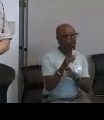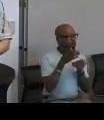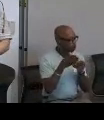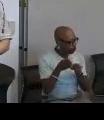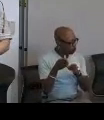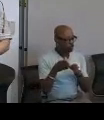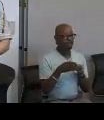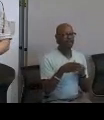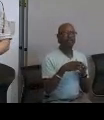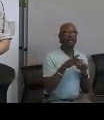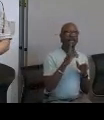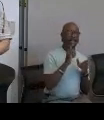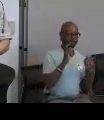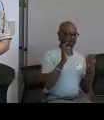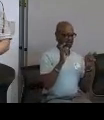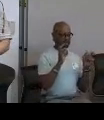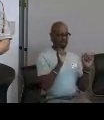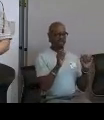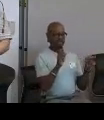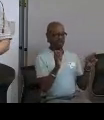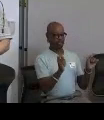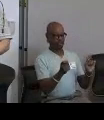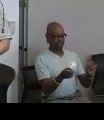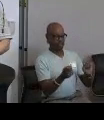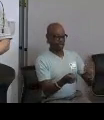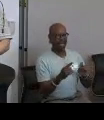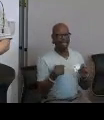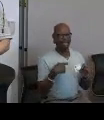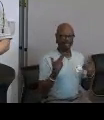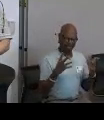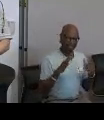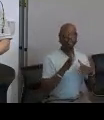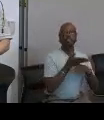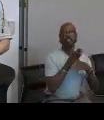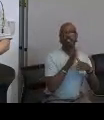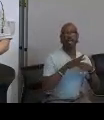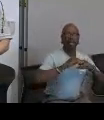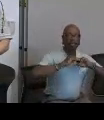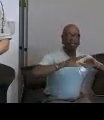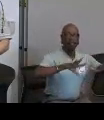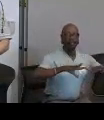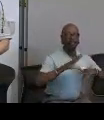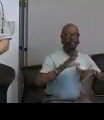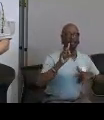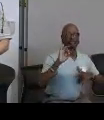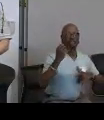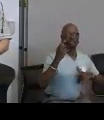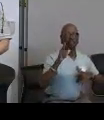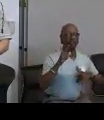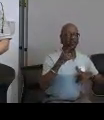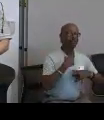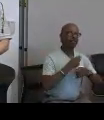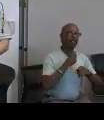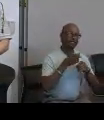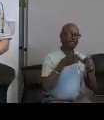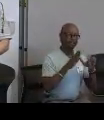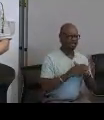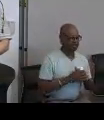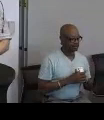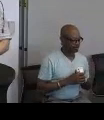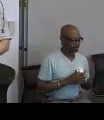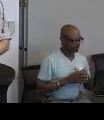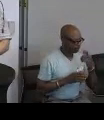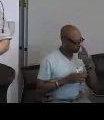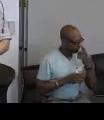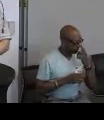the revisability, and shareability that digital creation allows. And